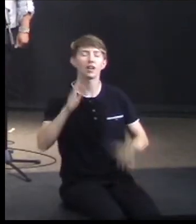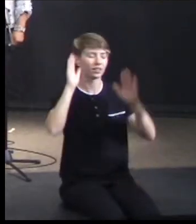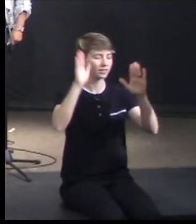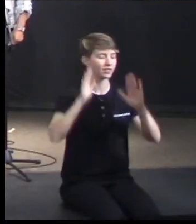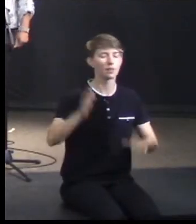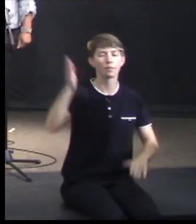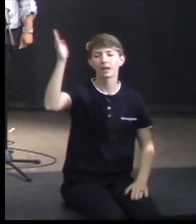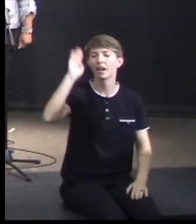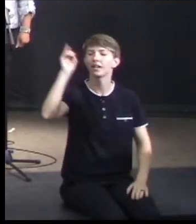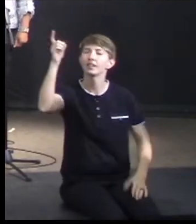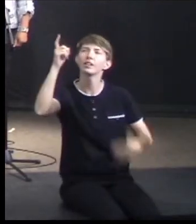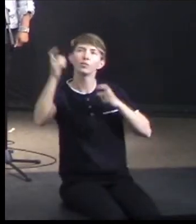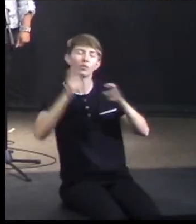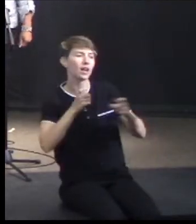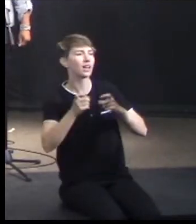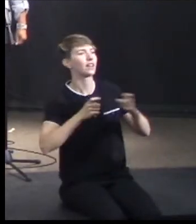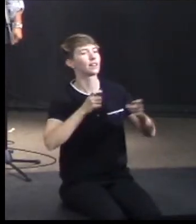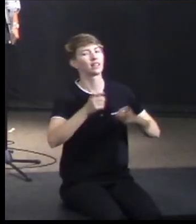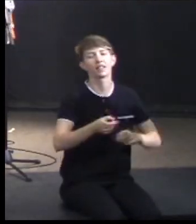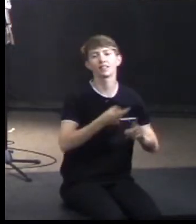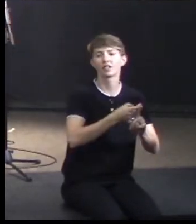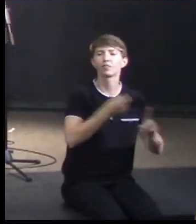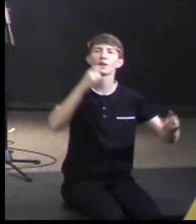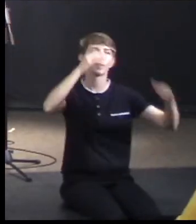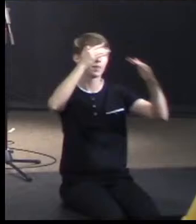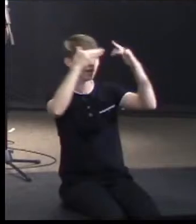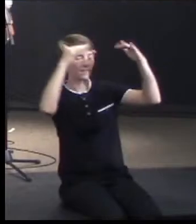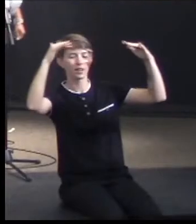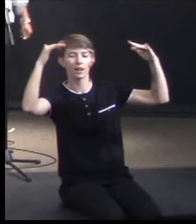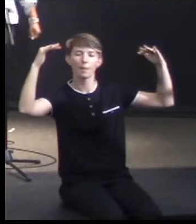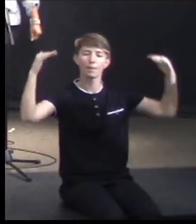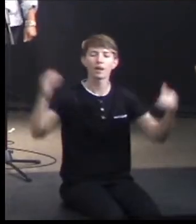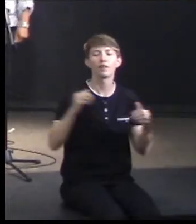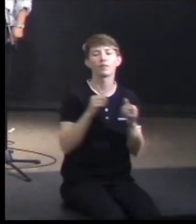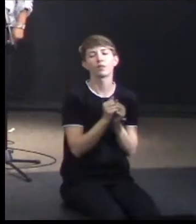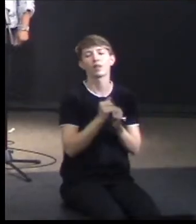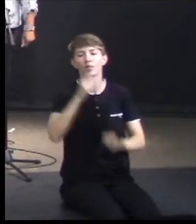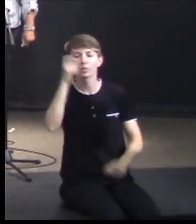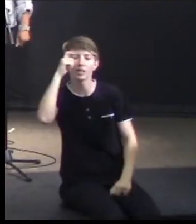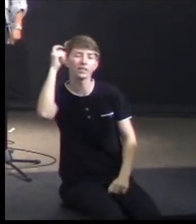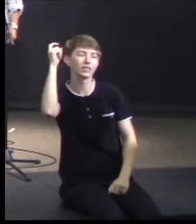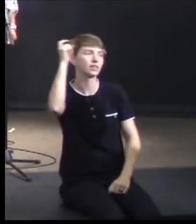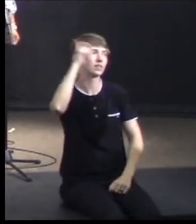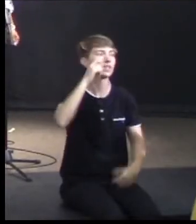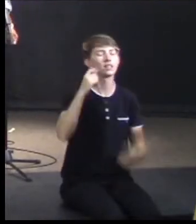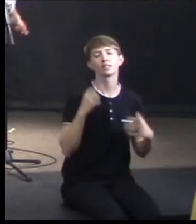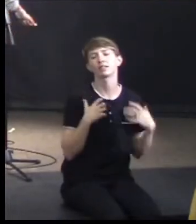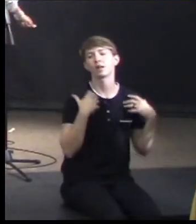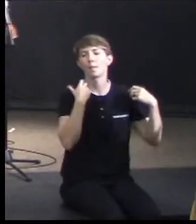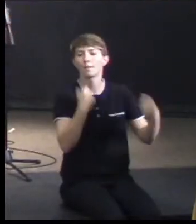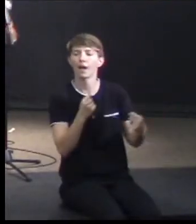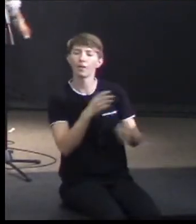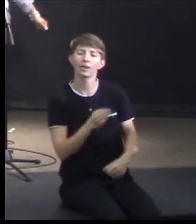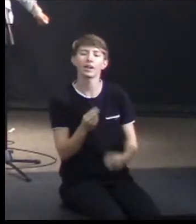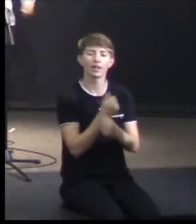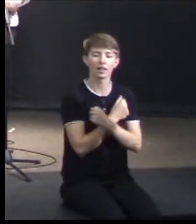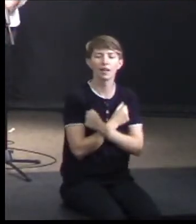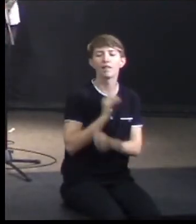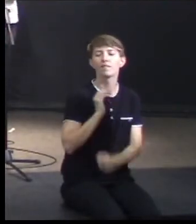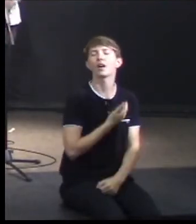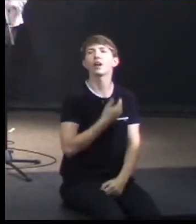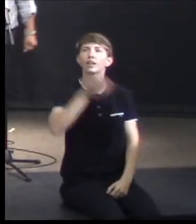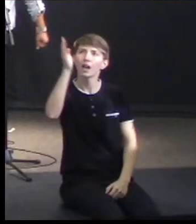is an awesome God. He reigns from heaven above with wisdom, power,